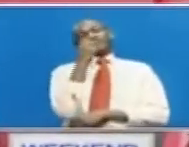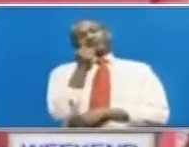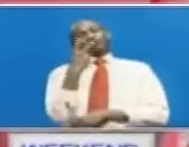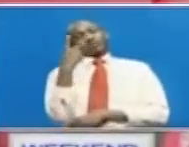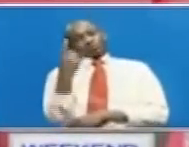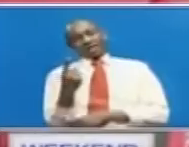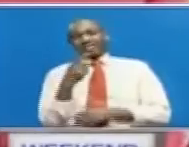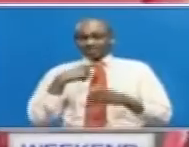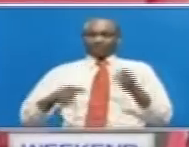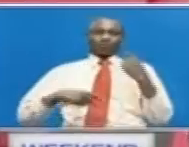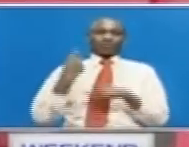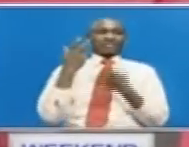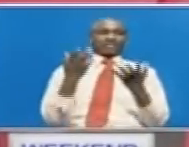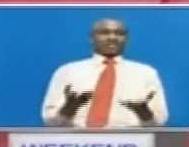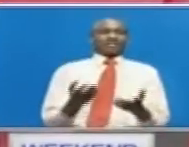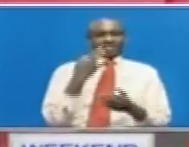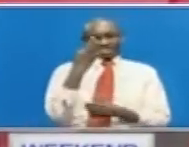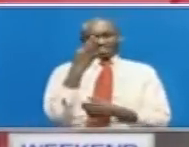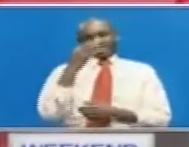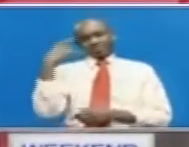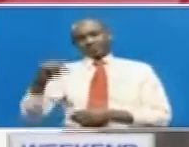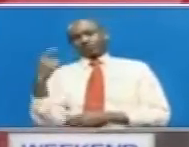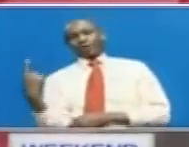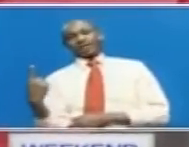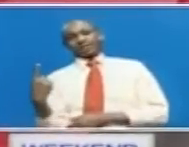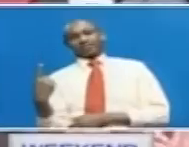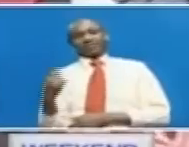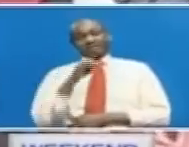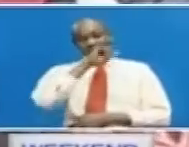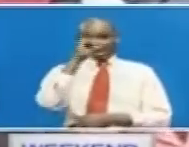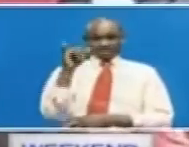their overall victory at 3-1.